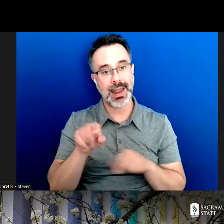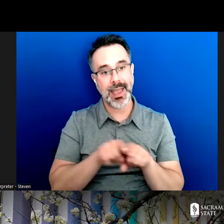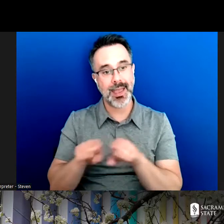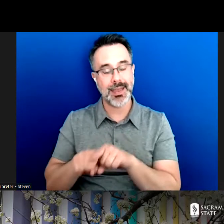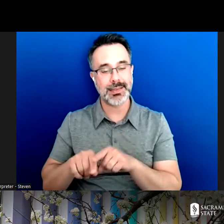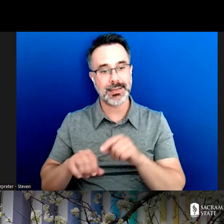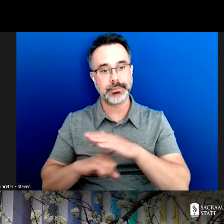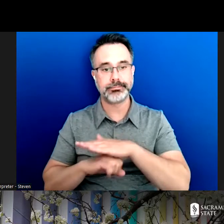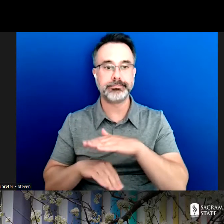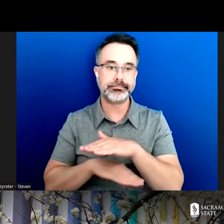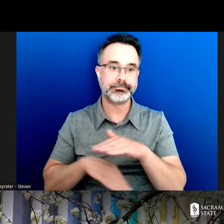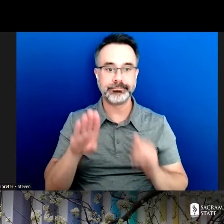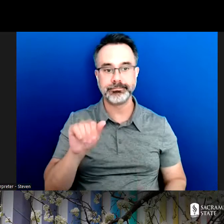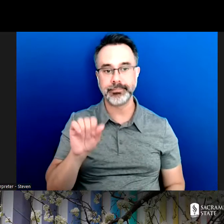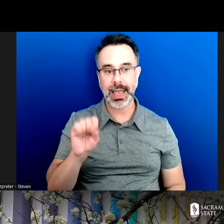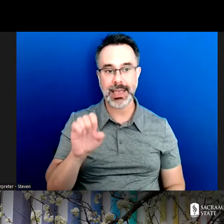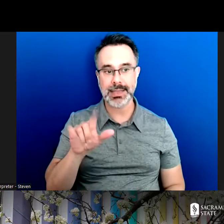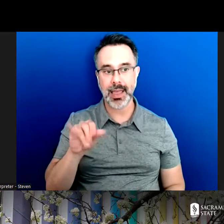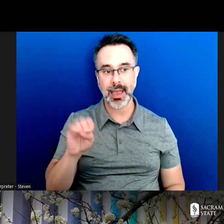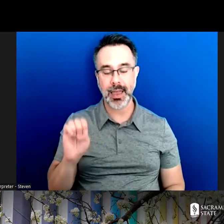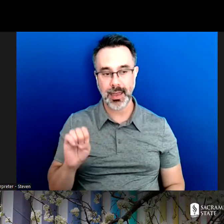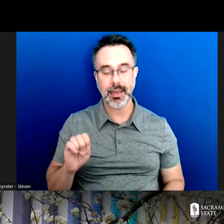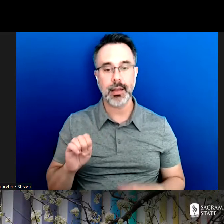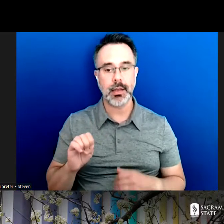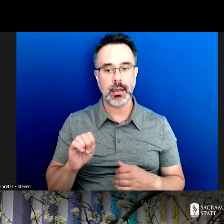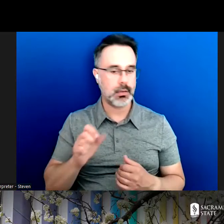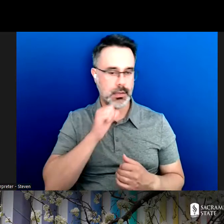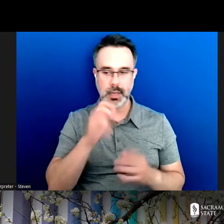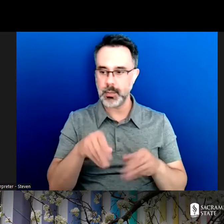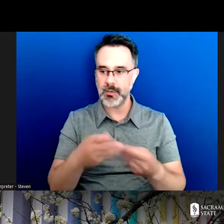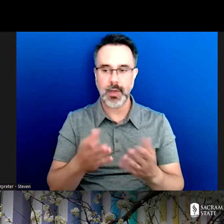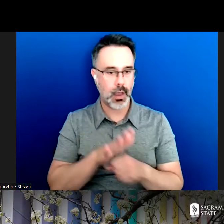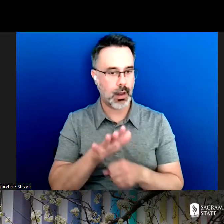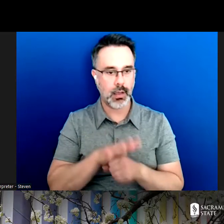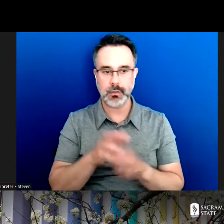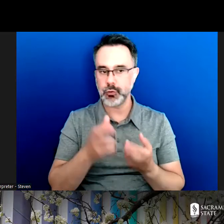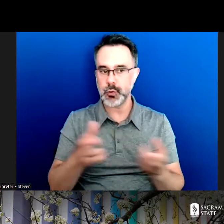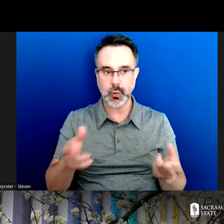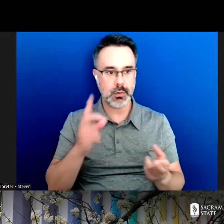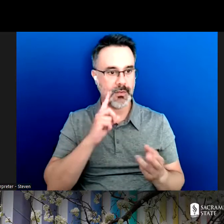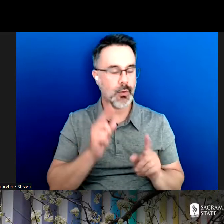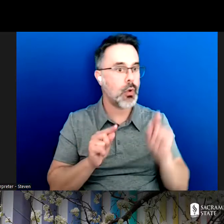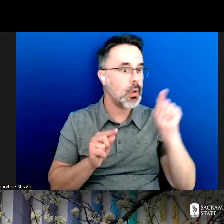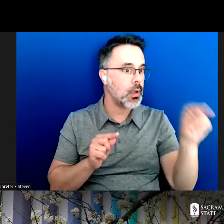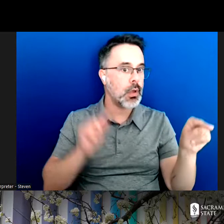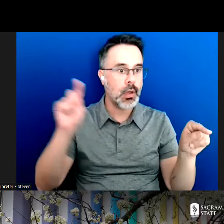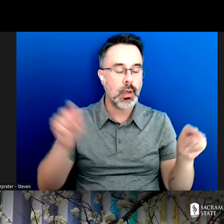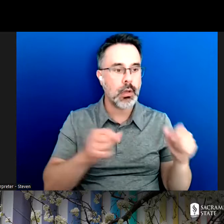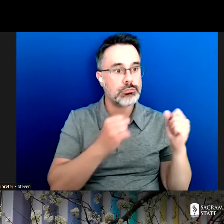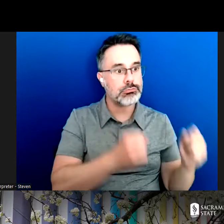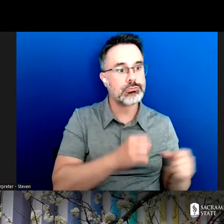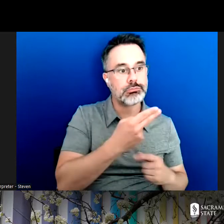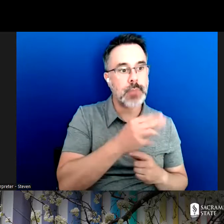need for Asian communities in California would not provide enough resources in areas with primarily Hmong Burmese